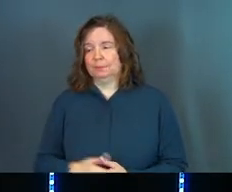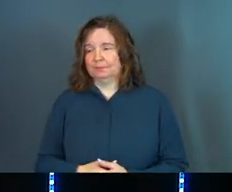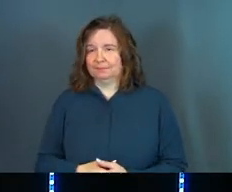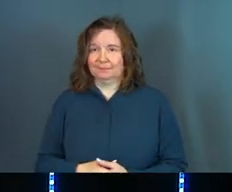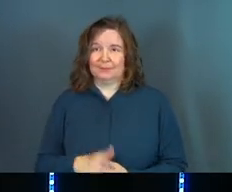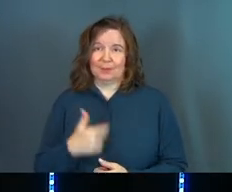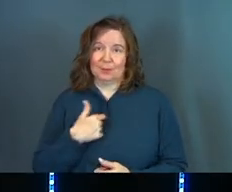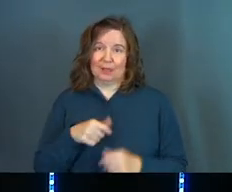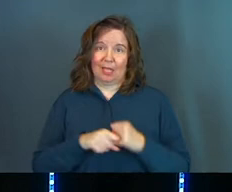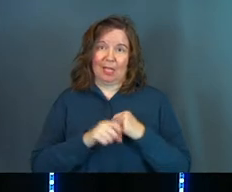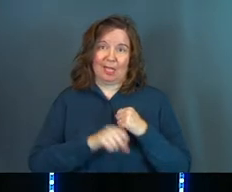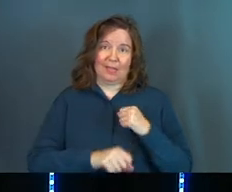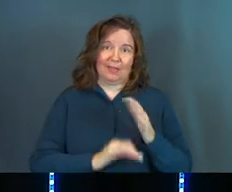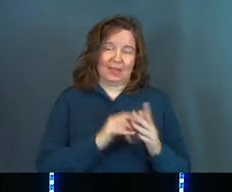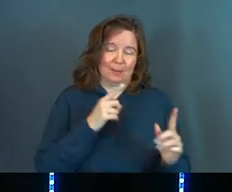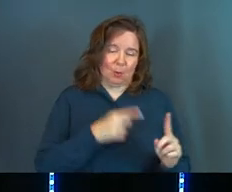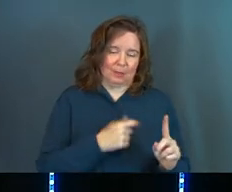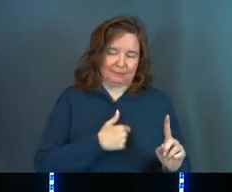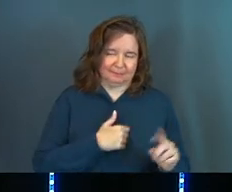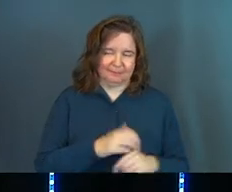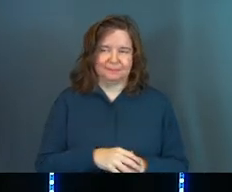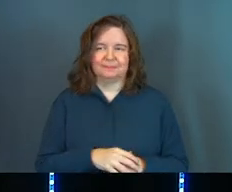I wasn't supposed to spend that long on that point.